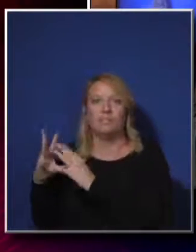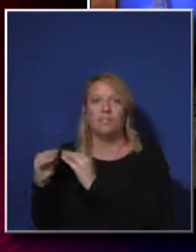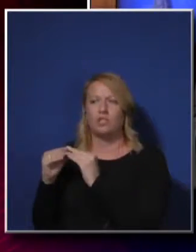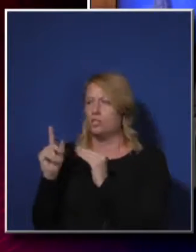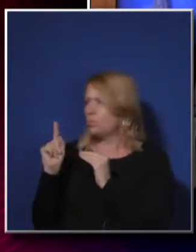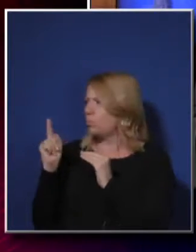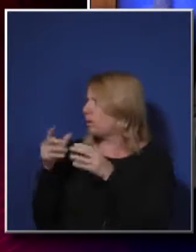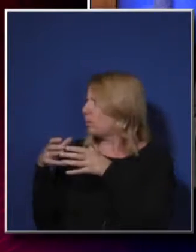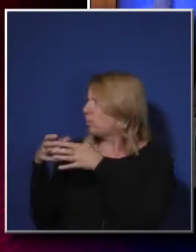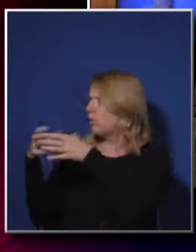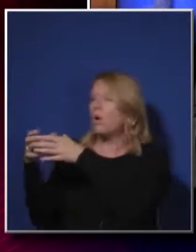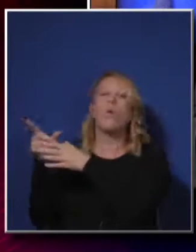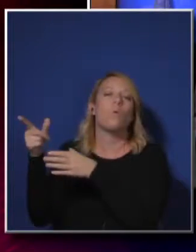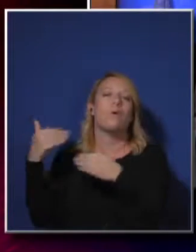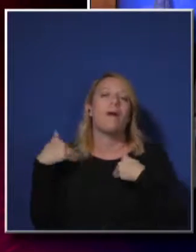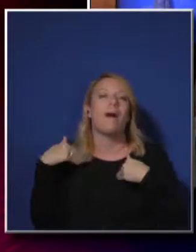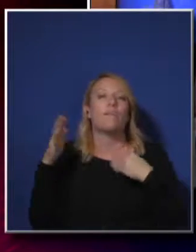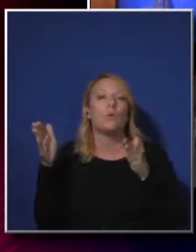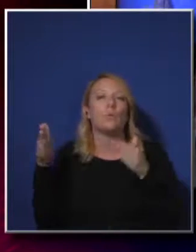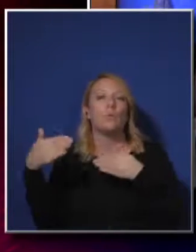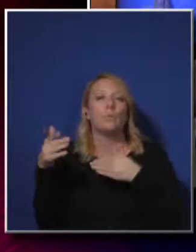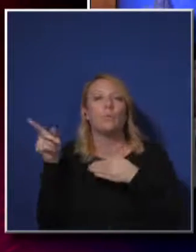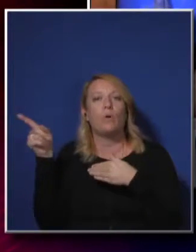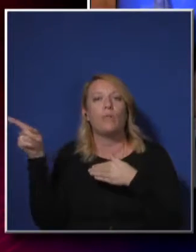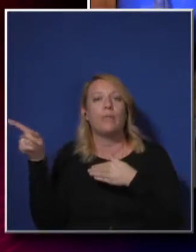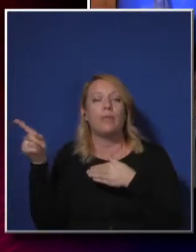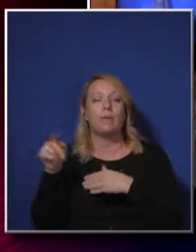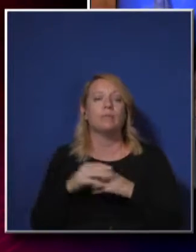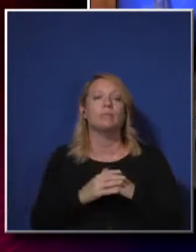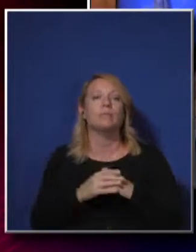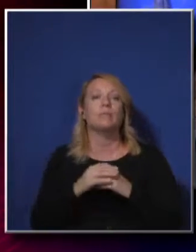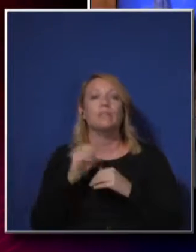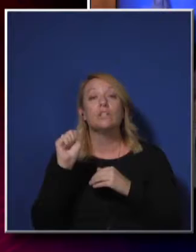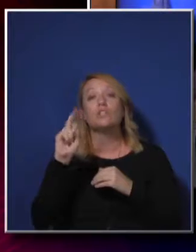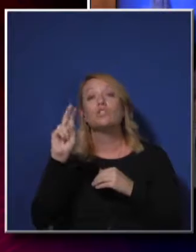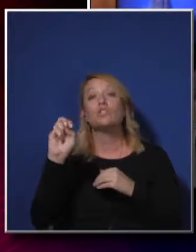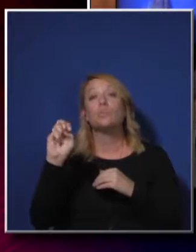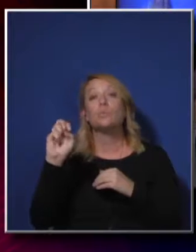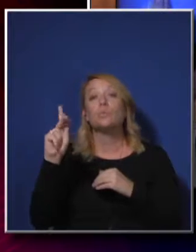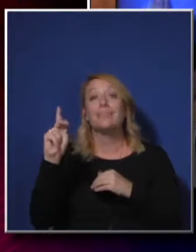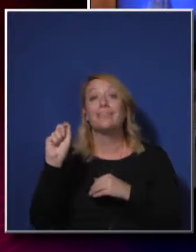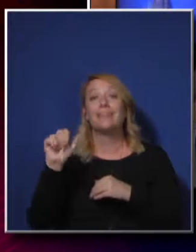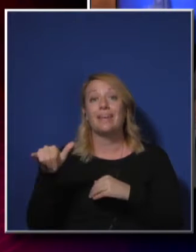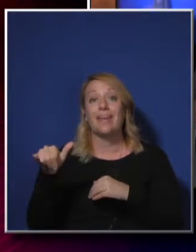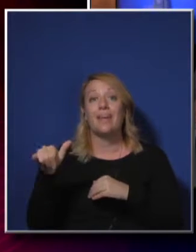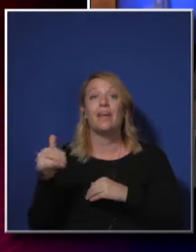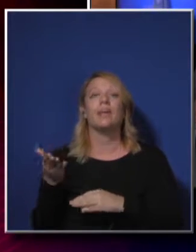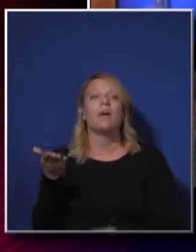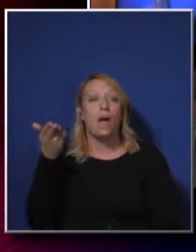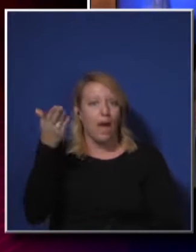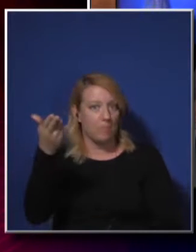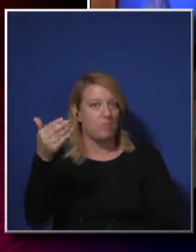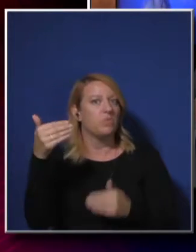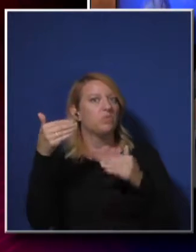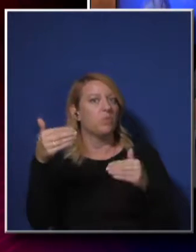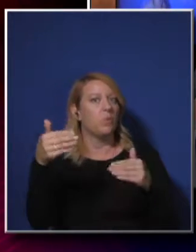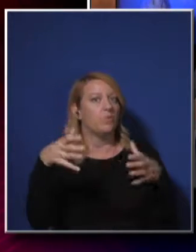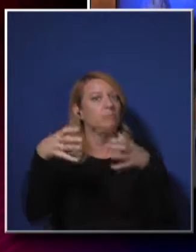have to- Into the room over there. So, yeah, I move that we go into executive session.